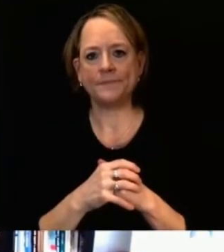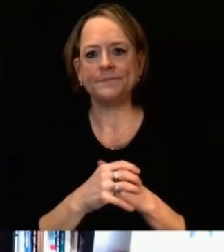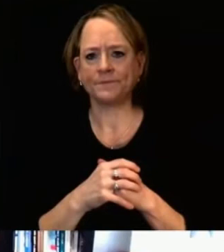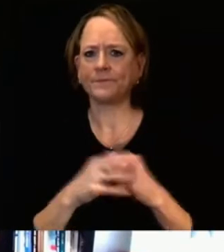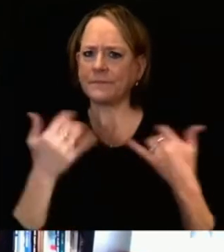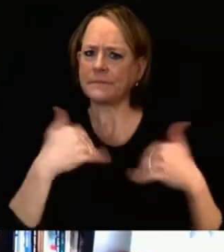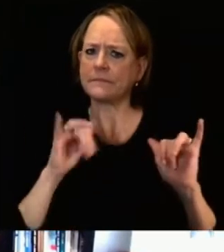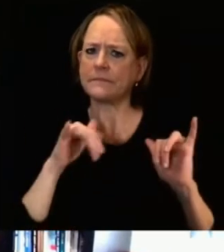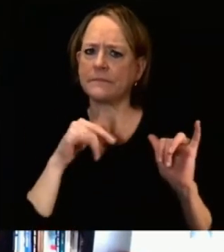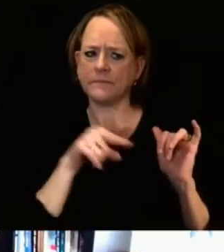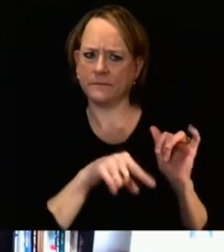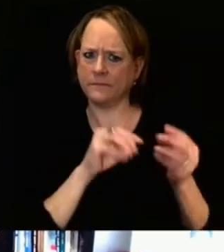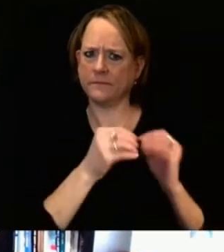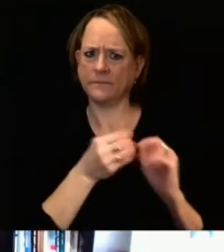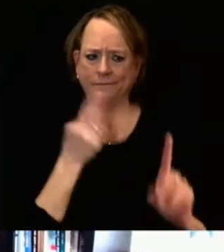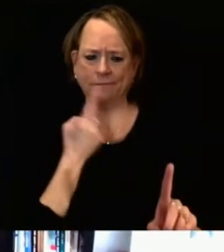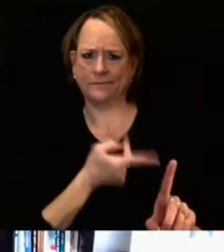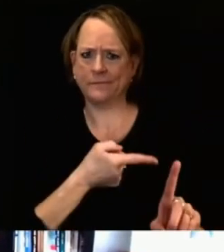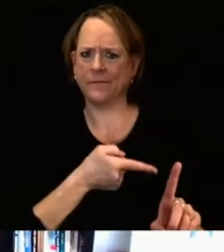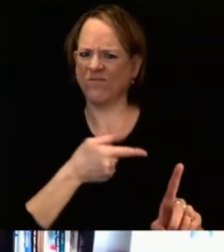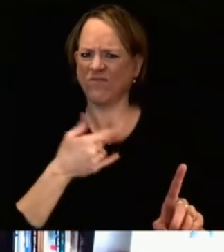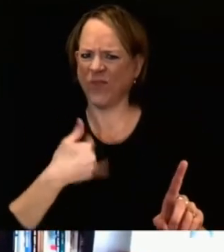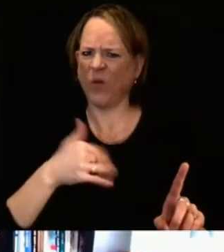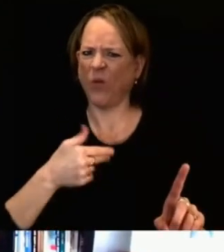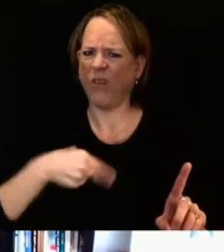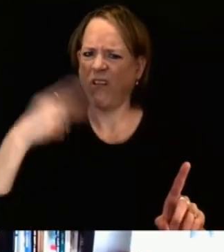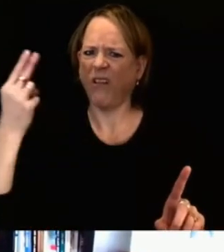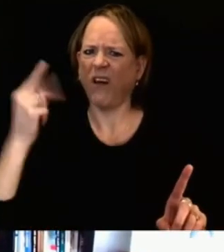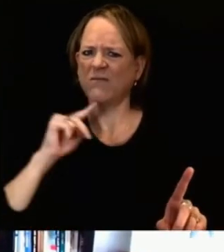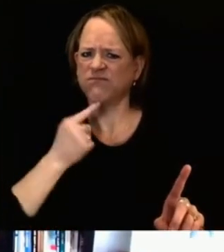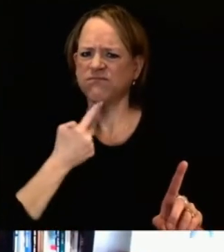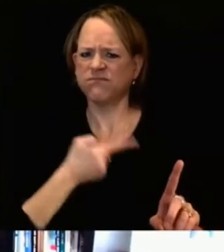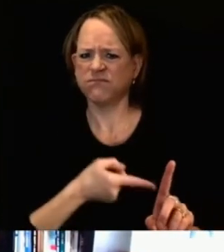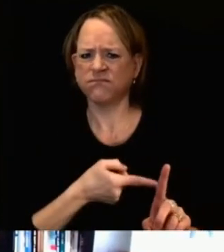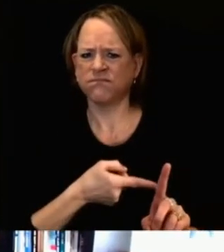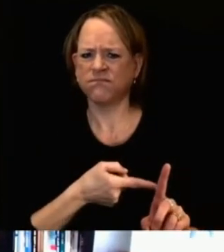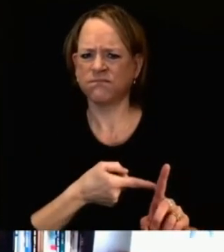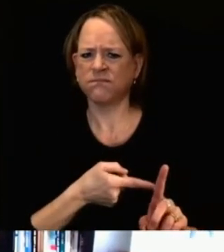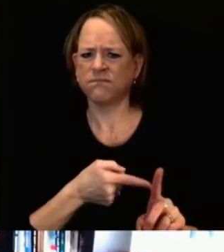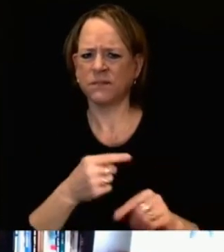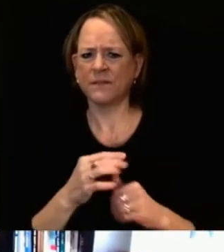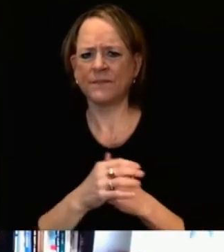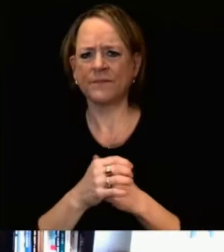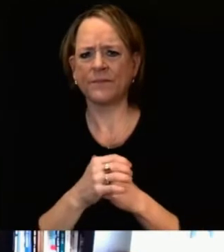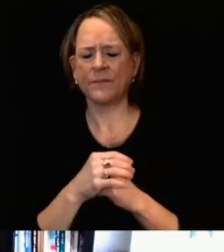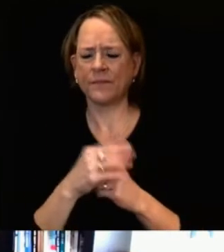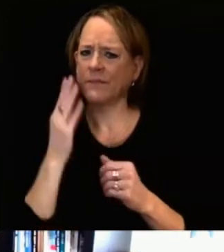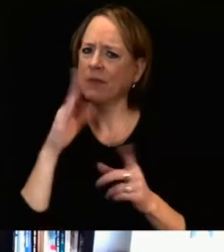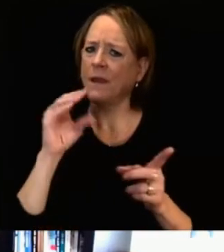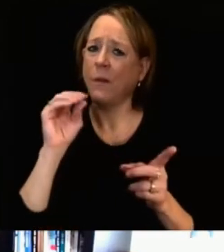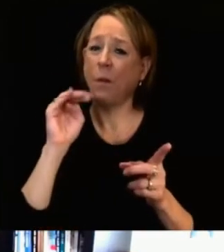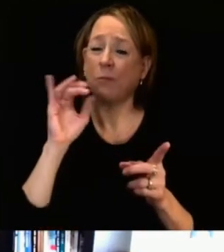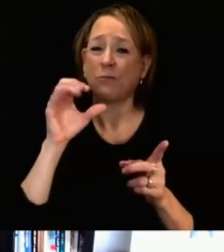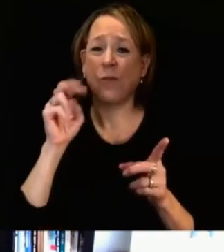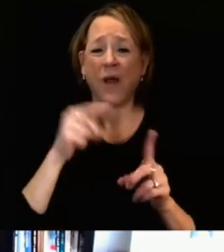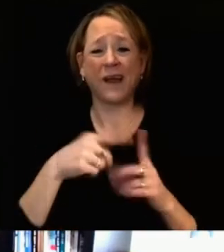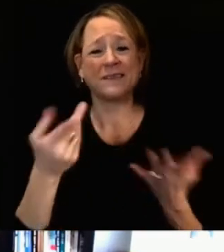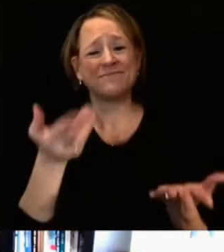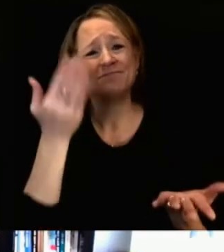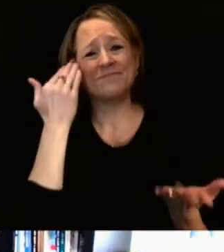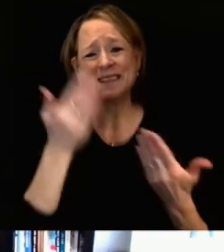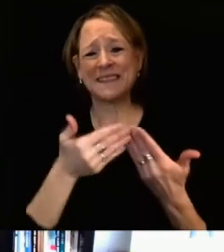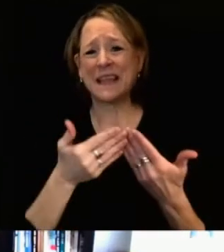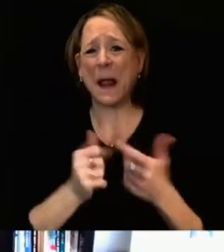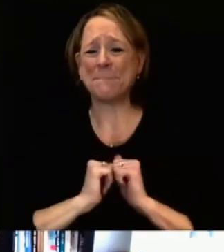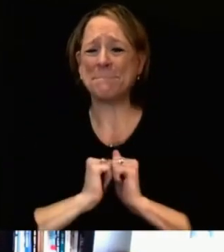really emphasizing how much circulation of Omicron we're seeing and the need for people to take appropriate precautions at this point in